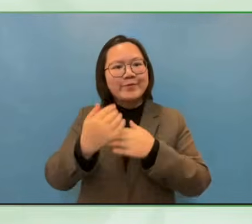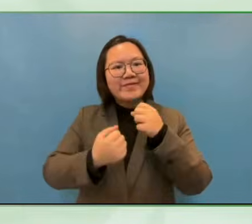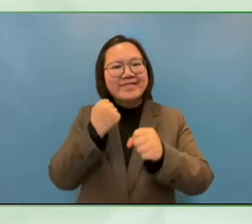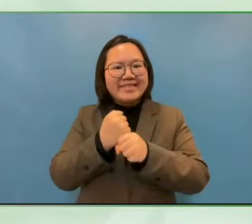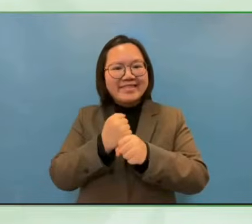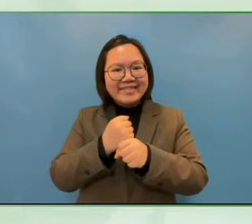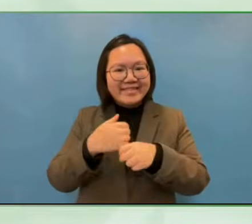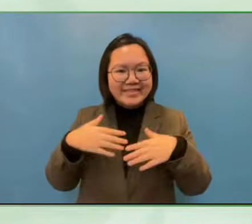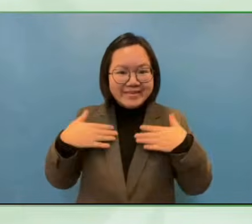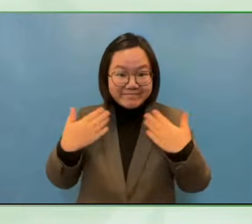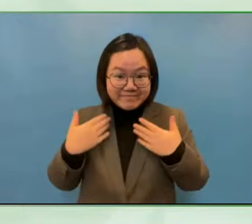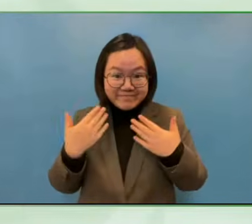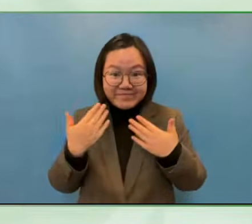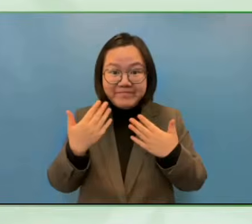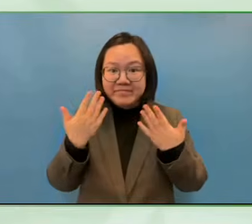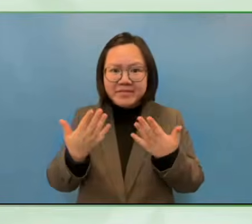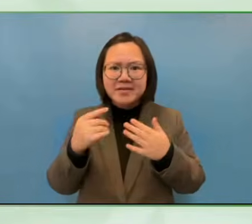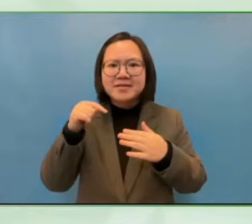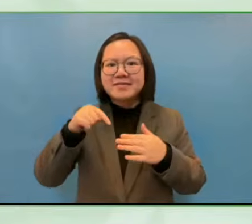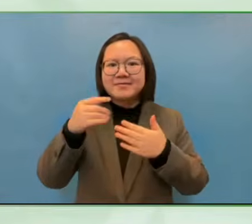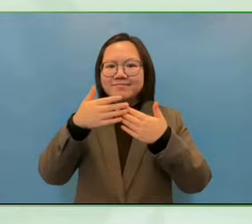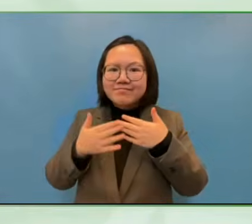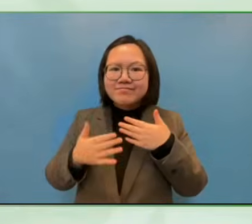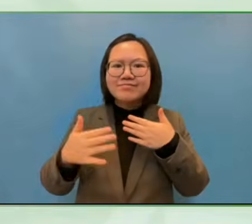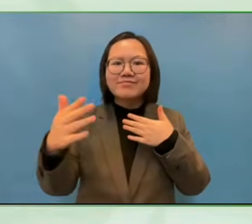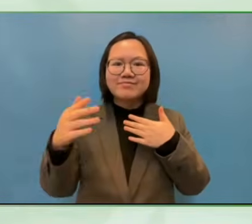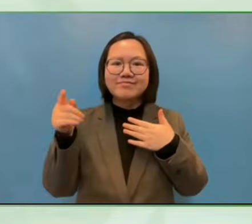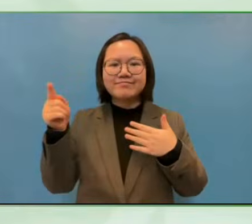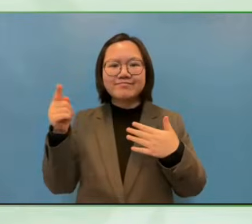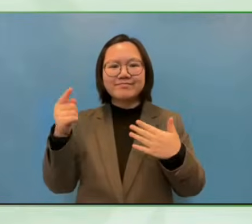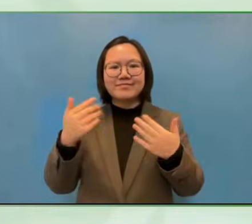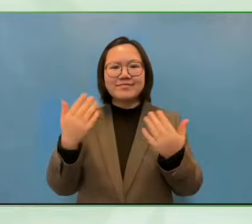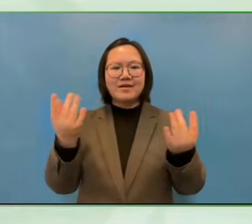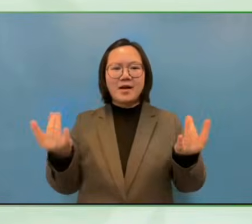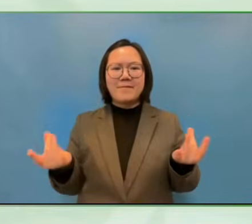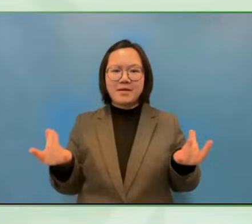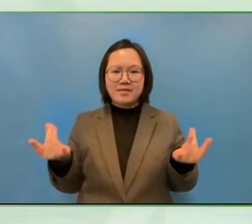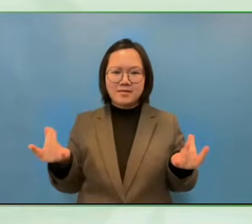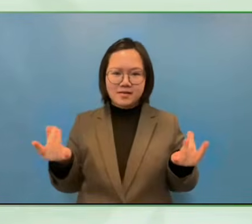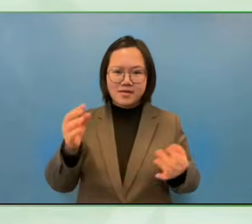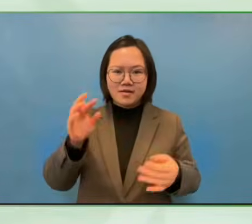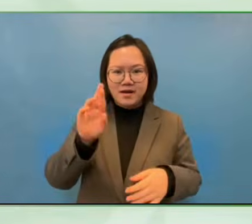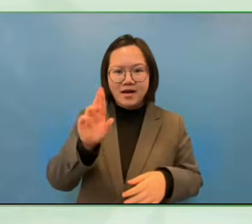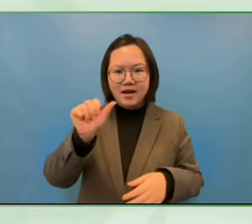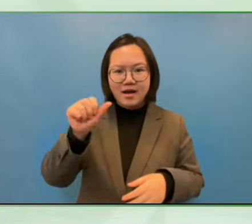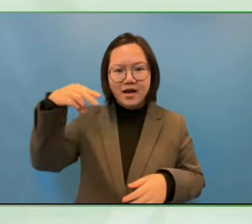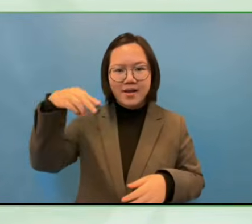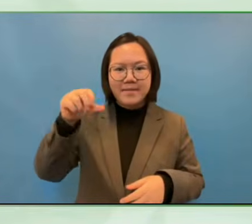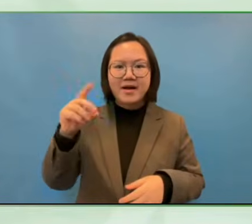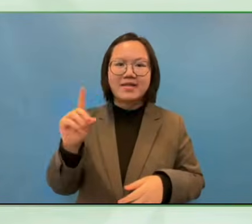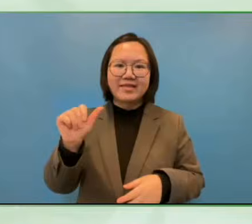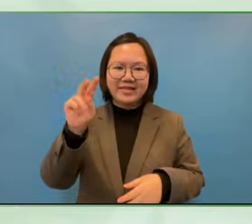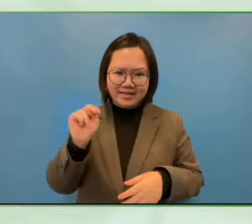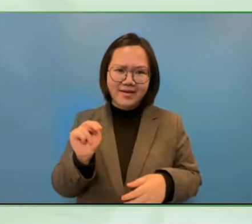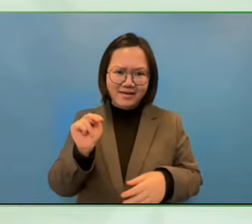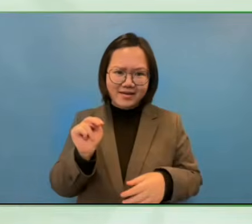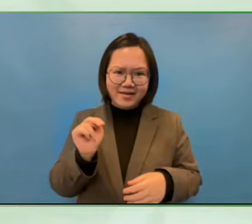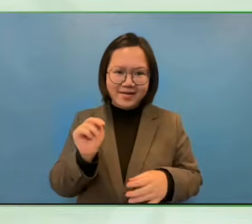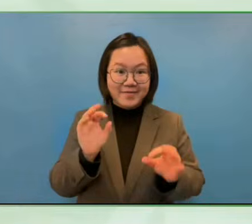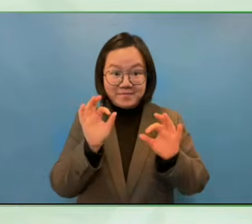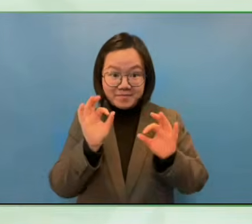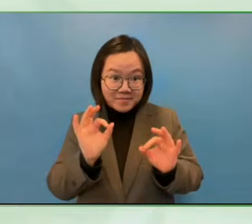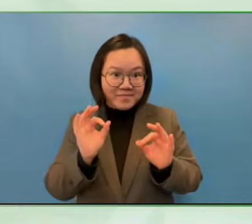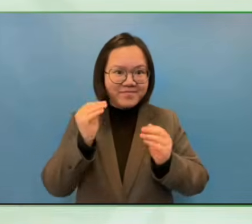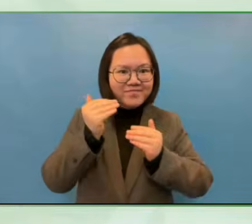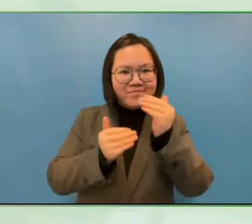disabilities in the climate sector, much like in other sectors, have been by and large ignored or not included in policy